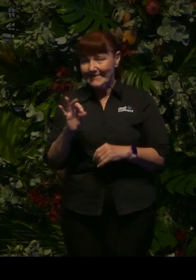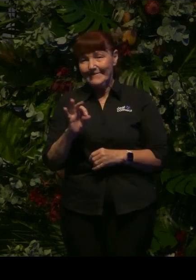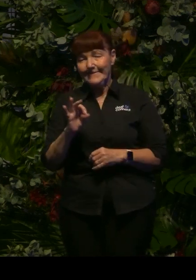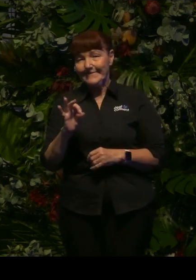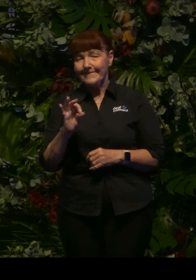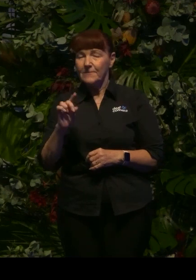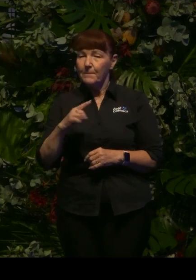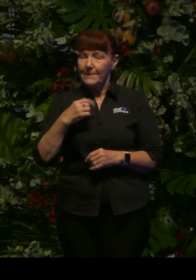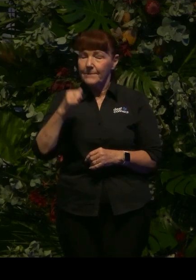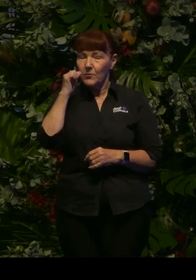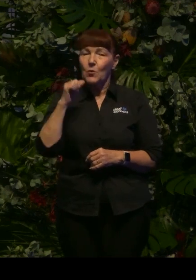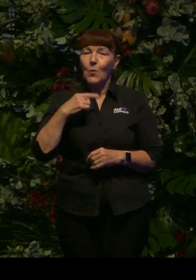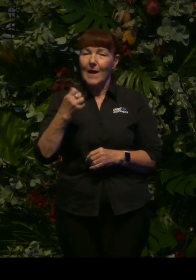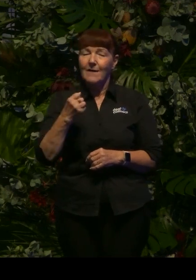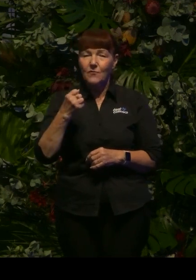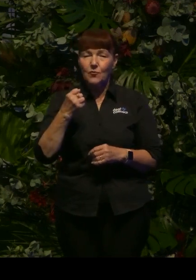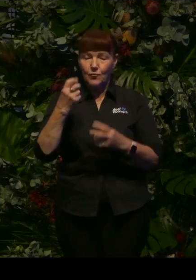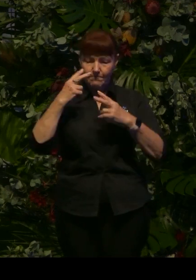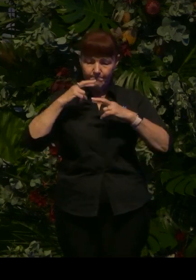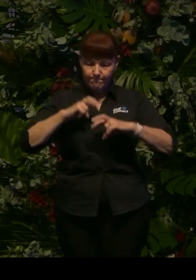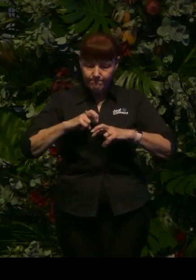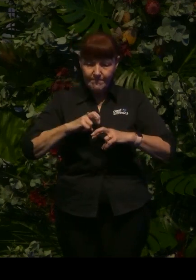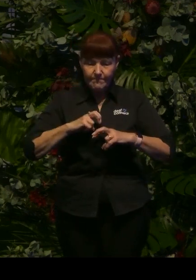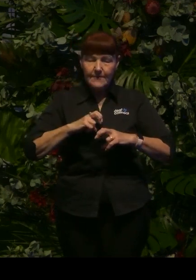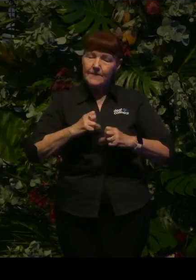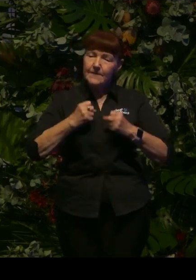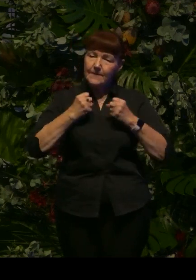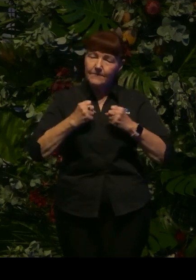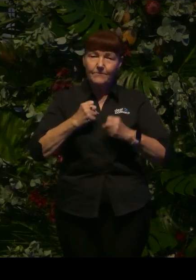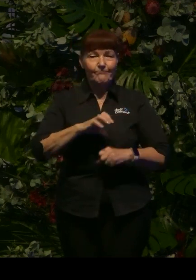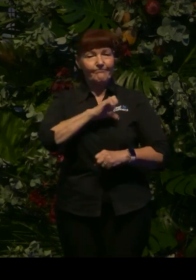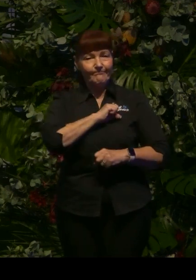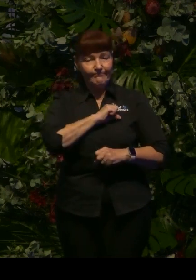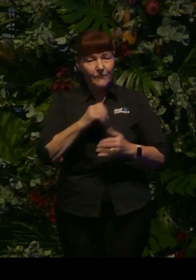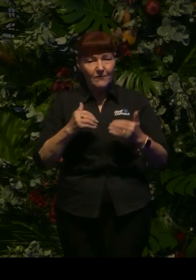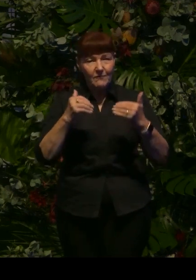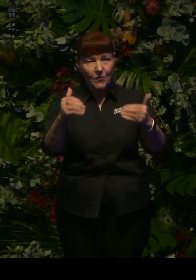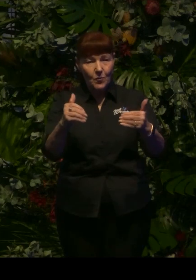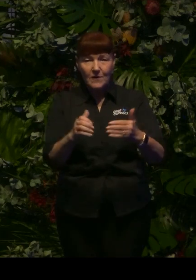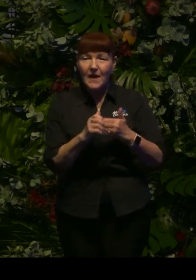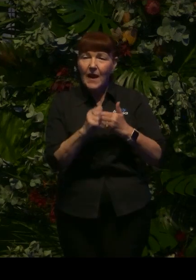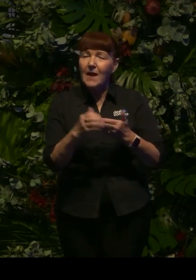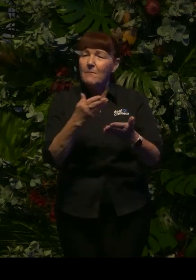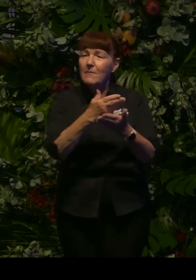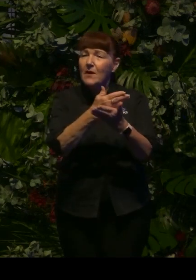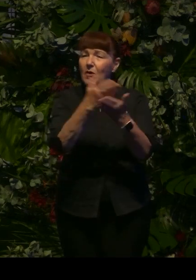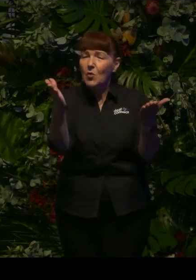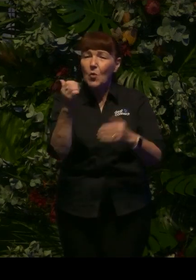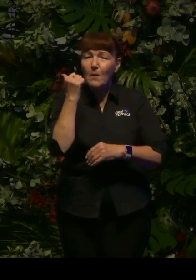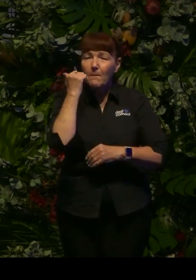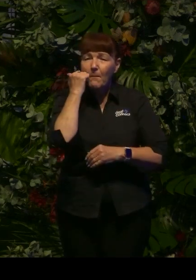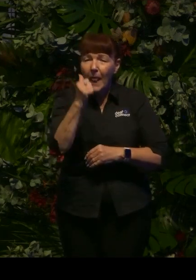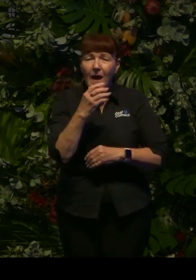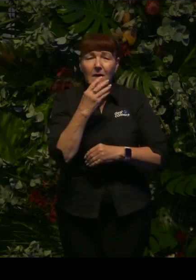I know we have to find the strength and courage to move forward. Led by you, black, brown, white,